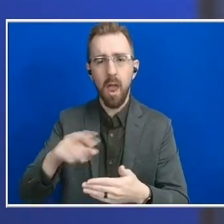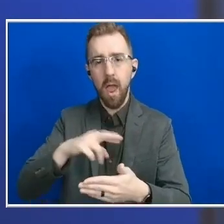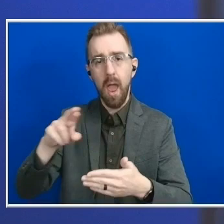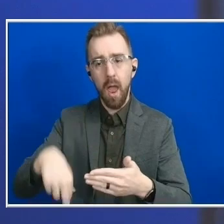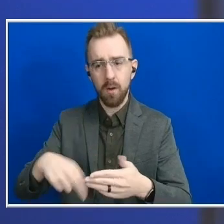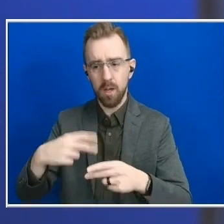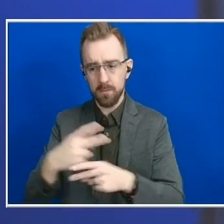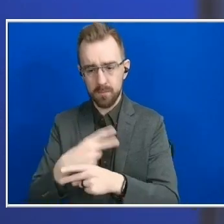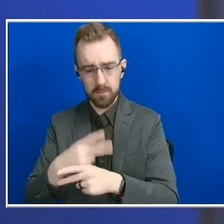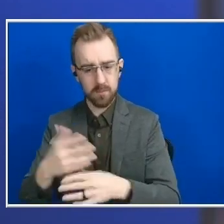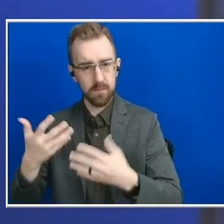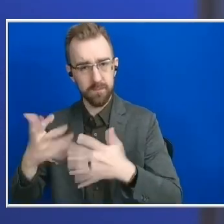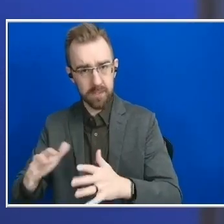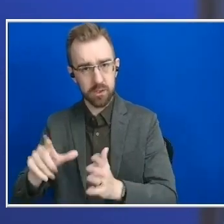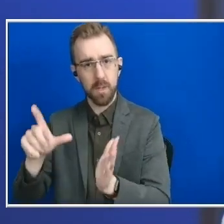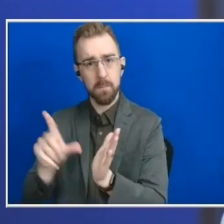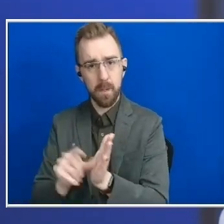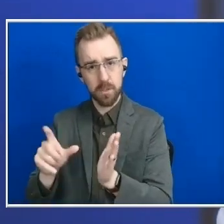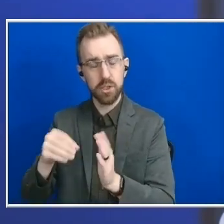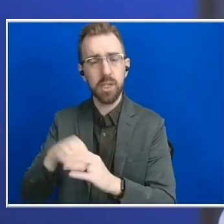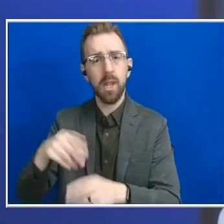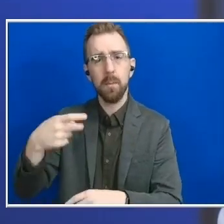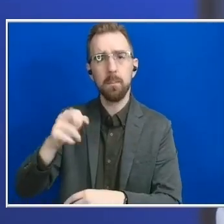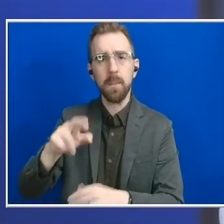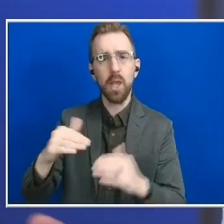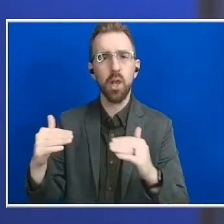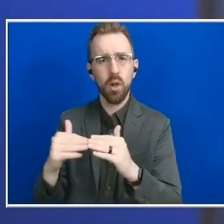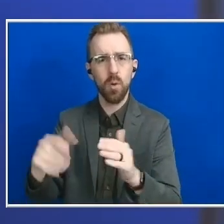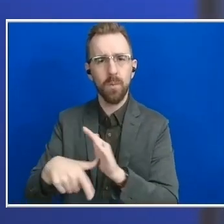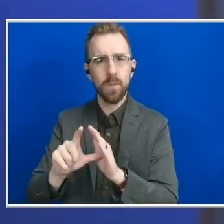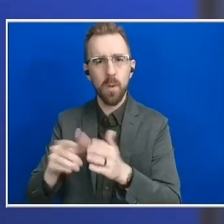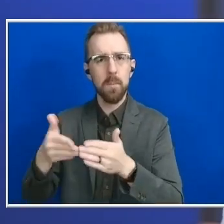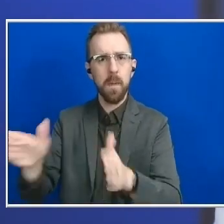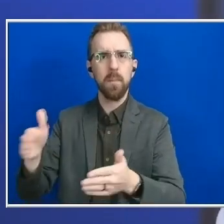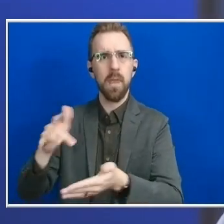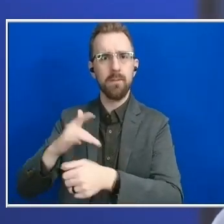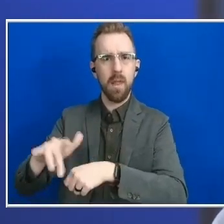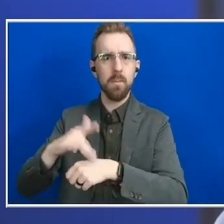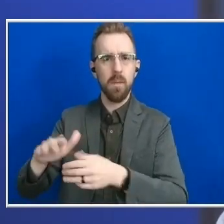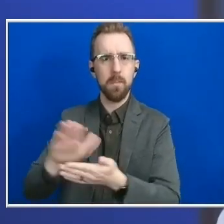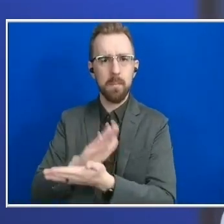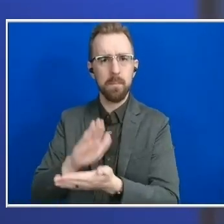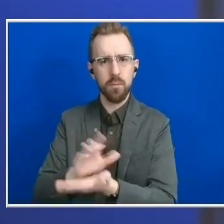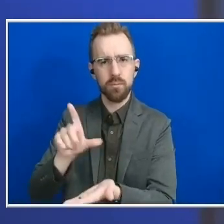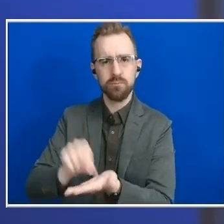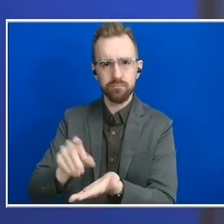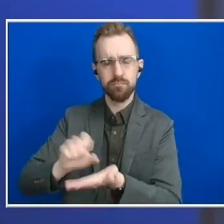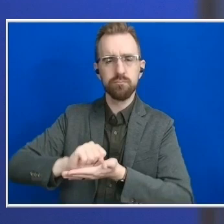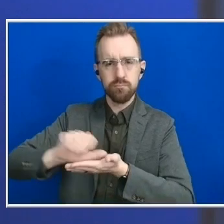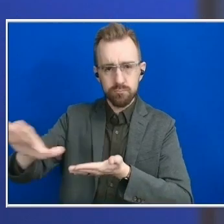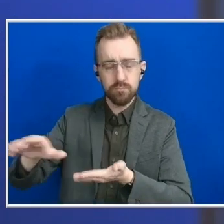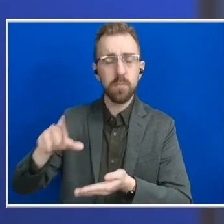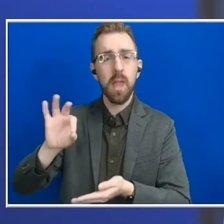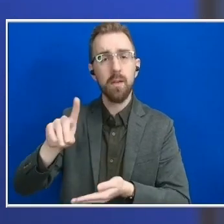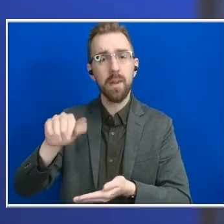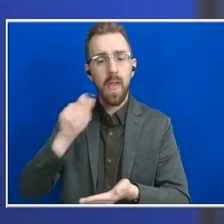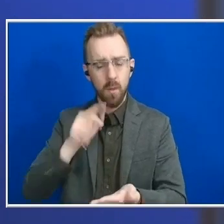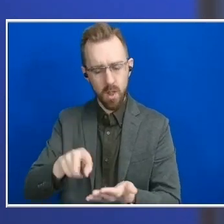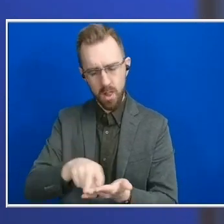published in a peer-reviewed, publicly available paper. And then that data will be reviewed by the FDA and a decision will be